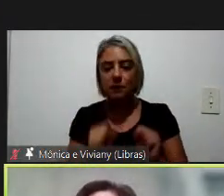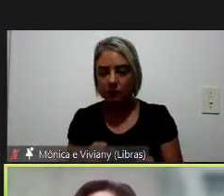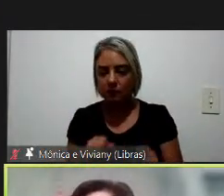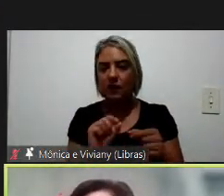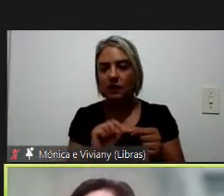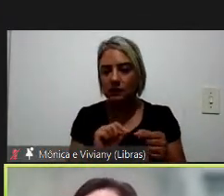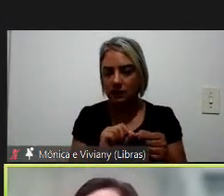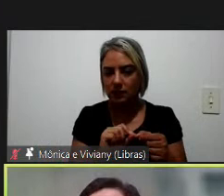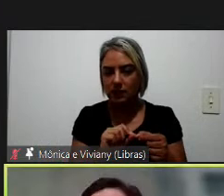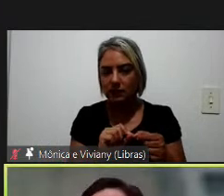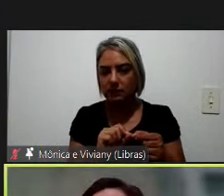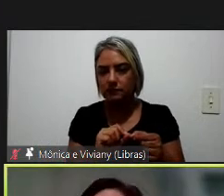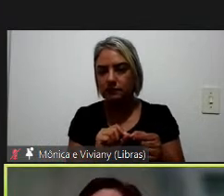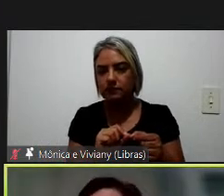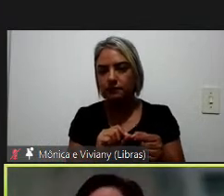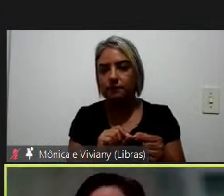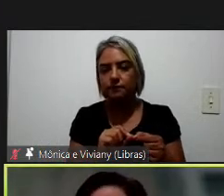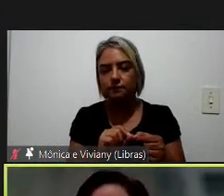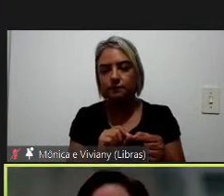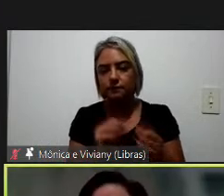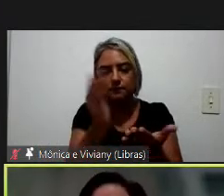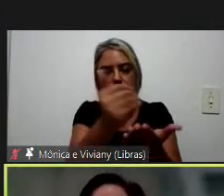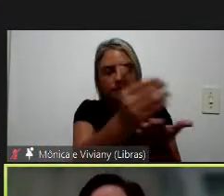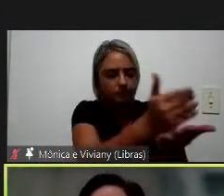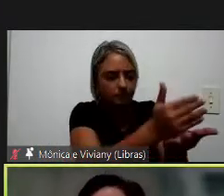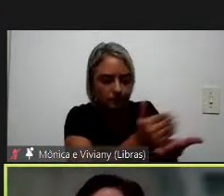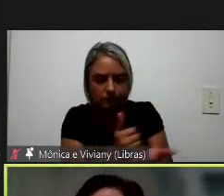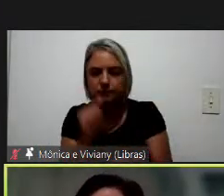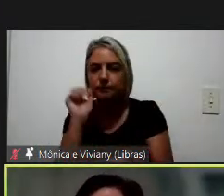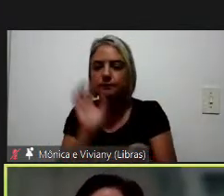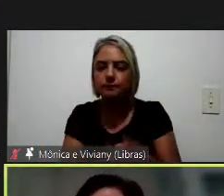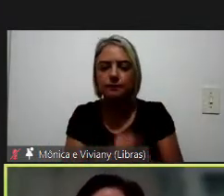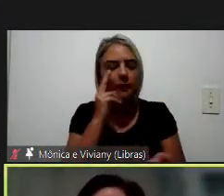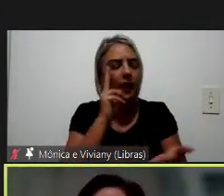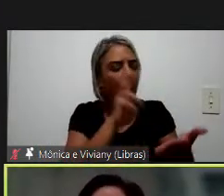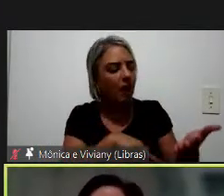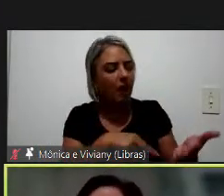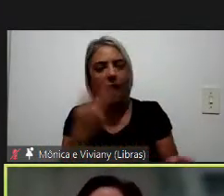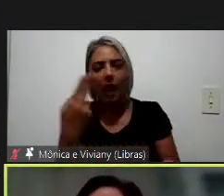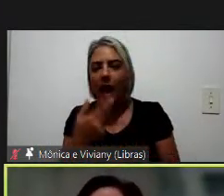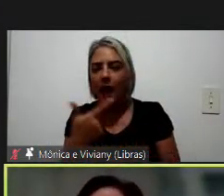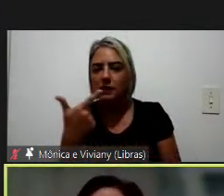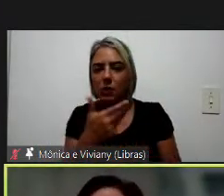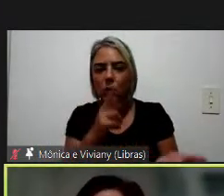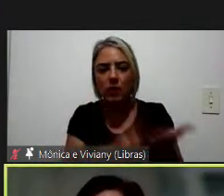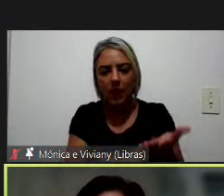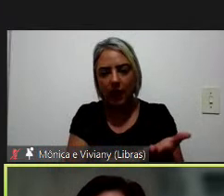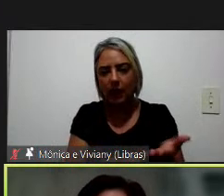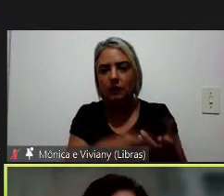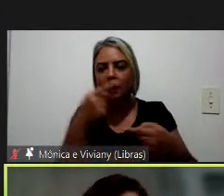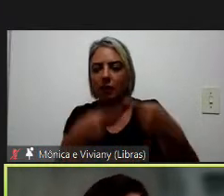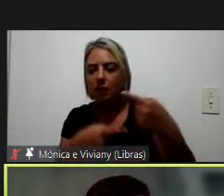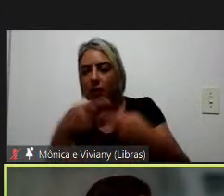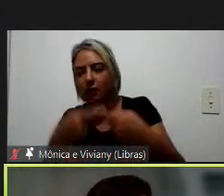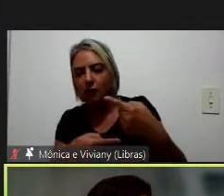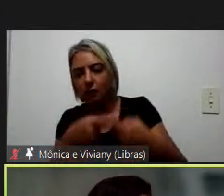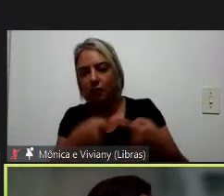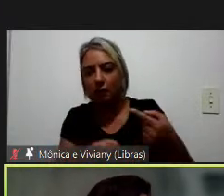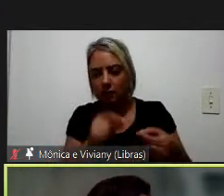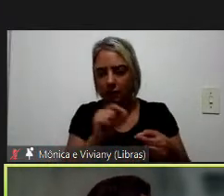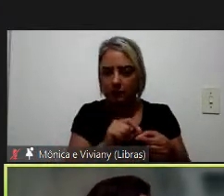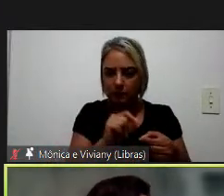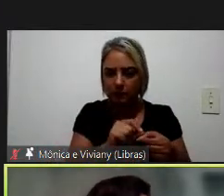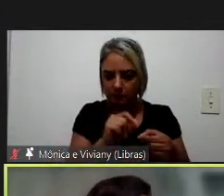in Thursday, we can make this consolidation and read the second letter with